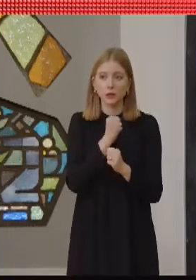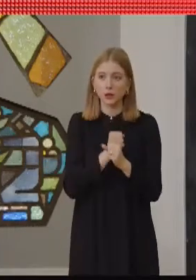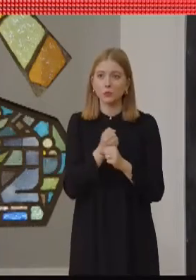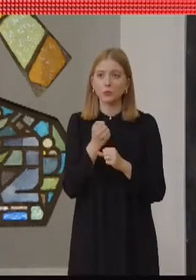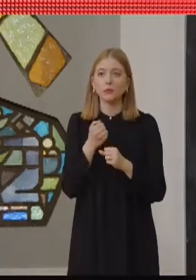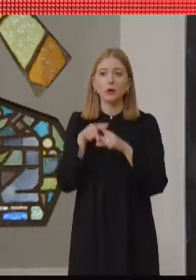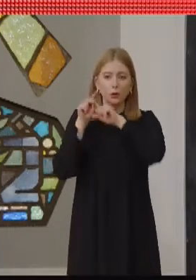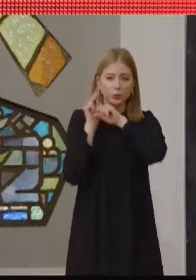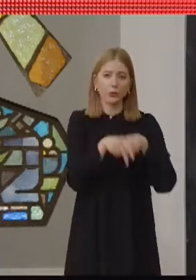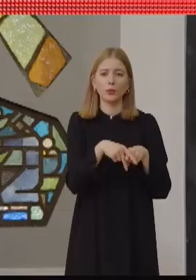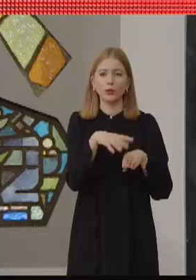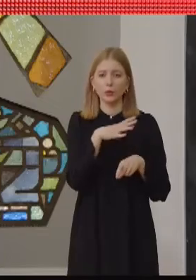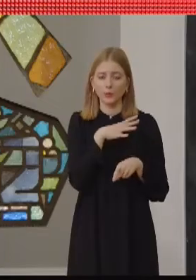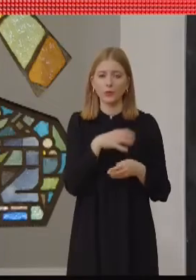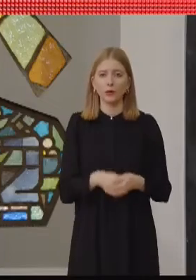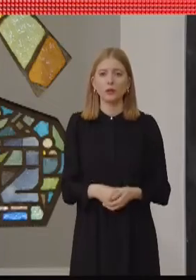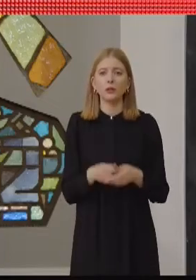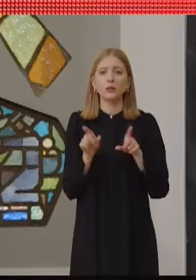explanation of this issue